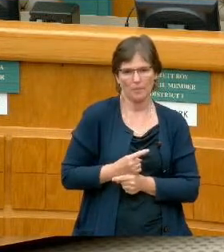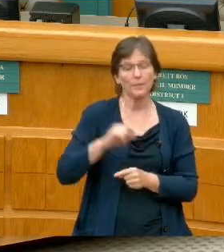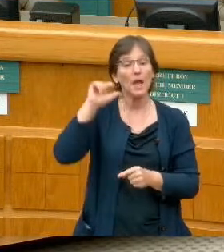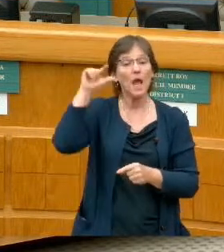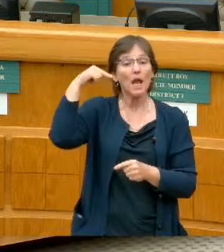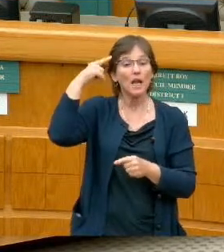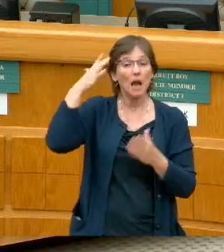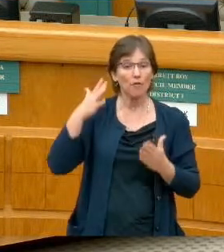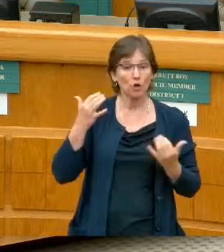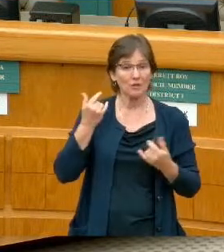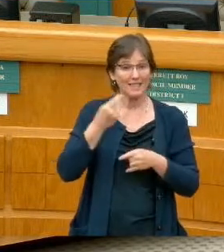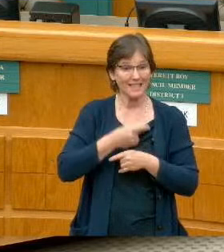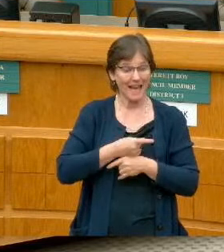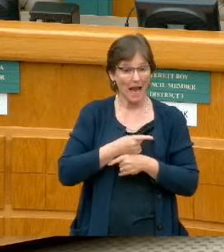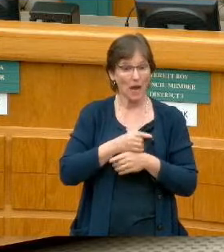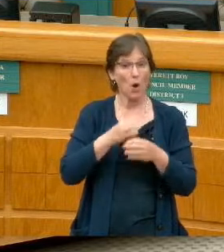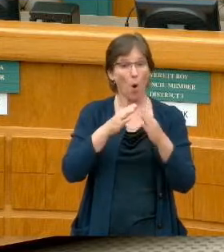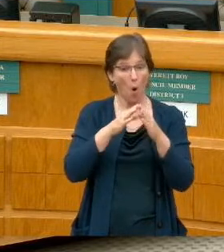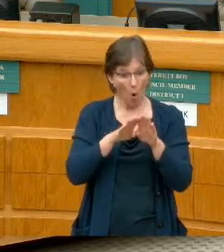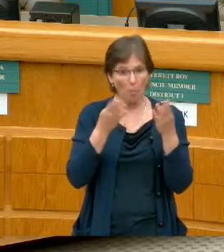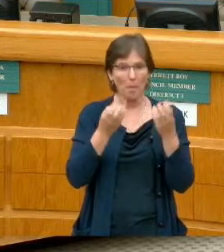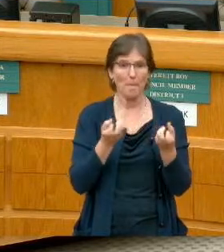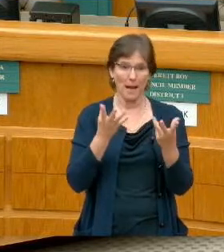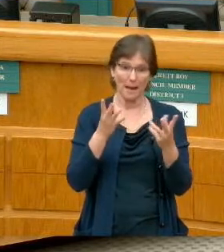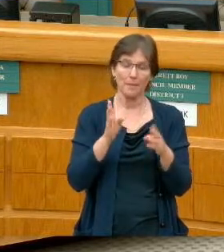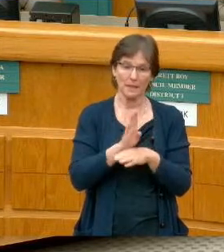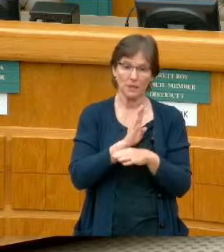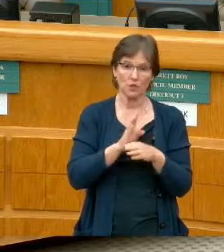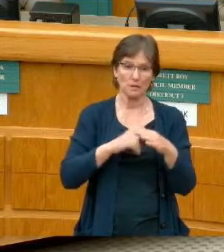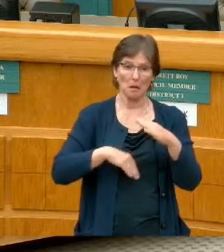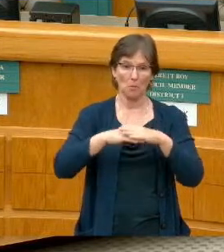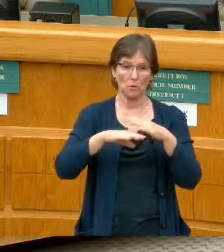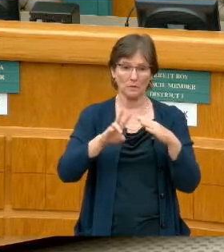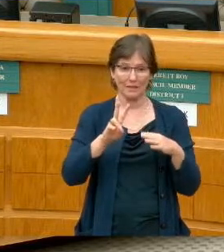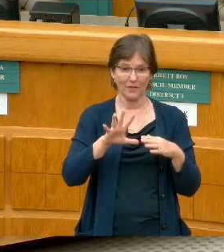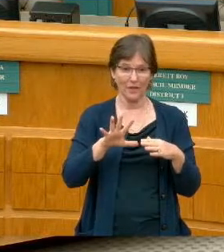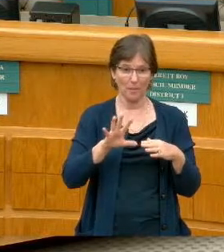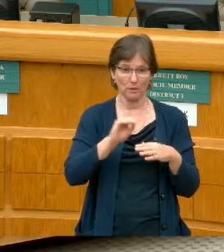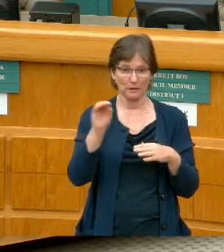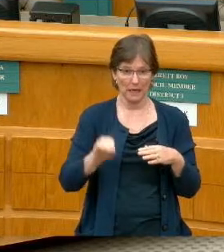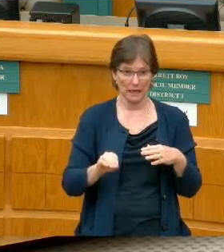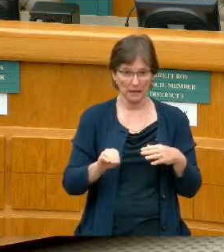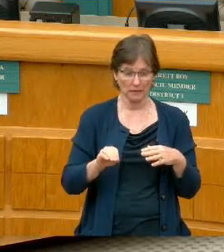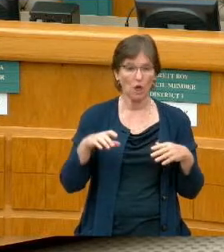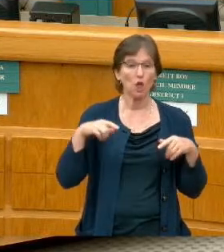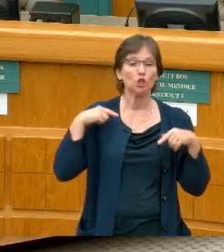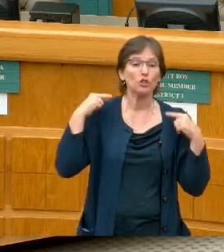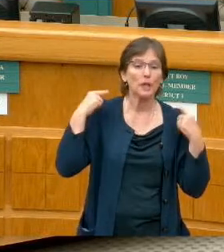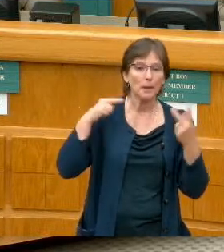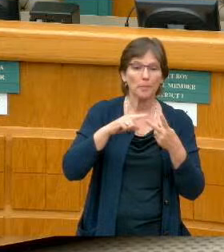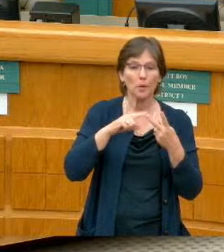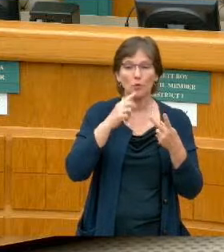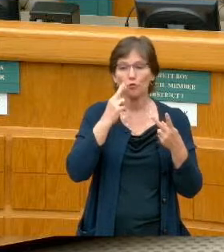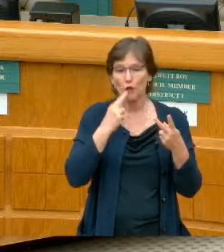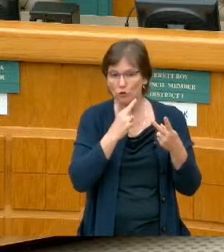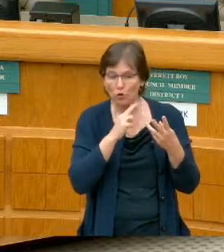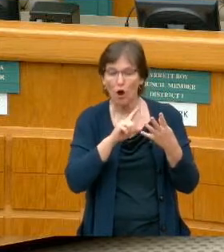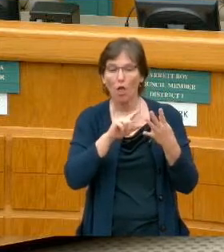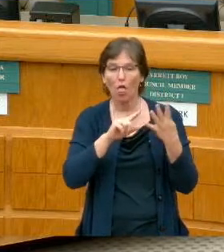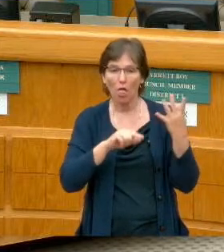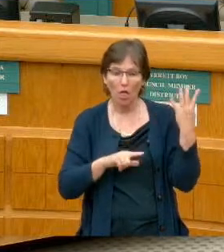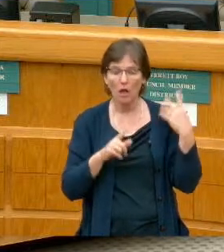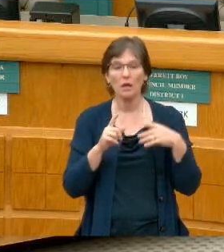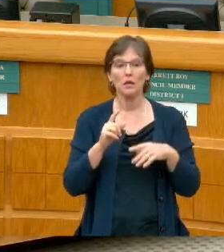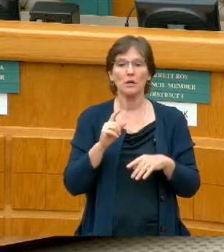restaurants, gyms, among others, to 75% capacity, beginning this coming Monday, if the